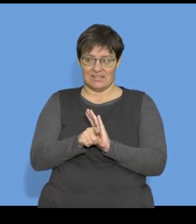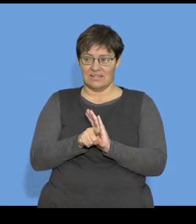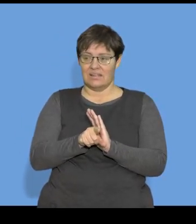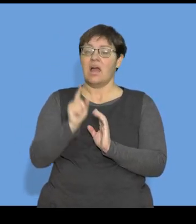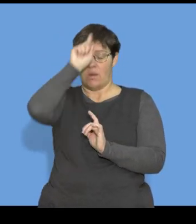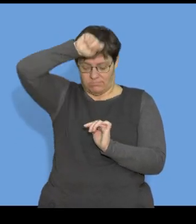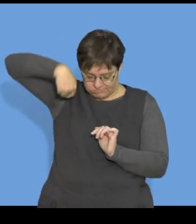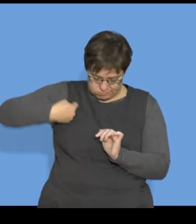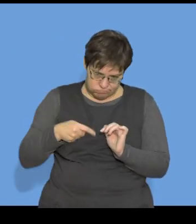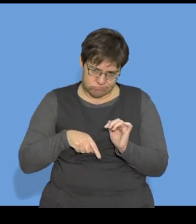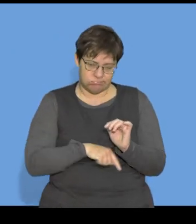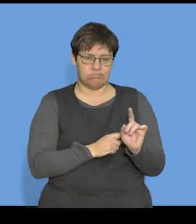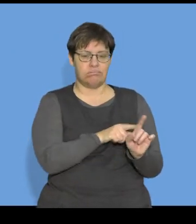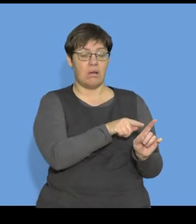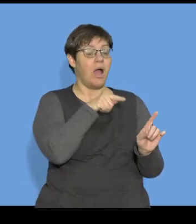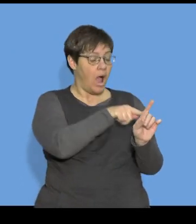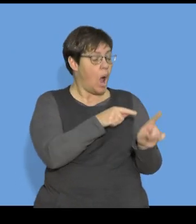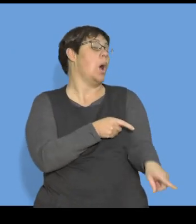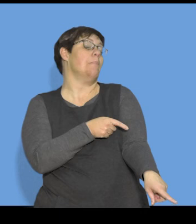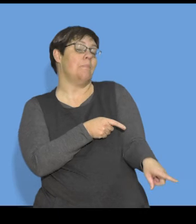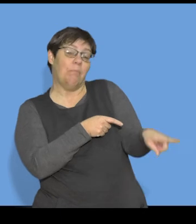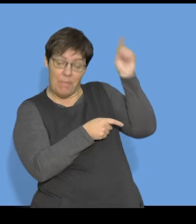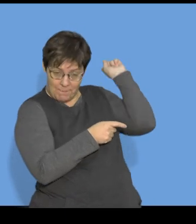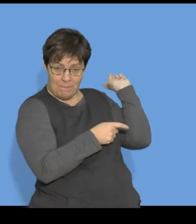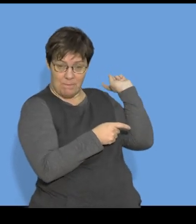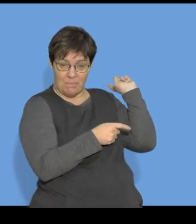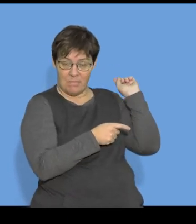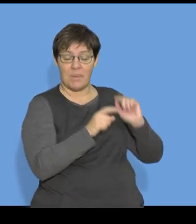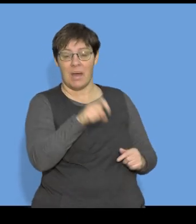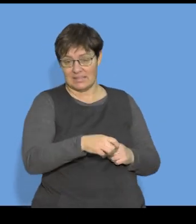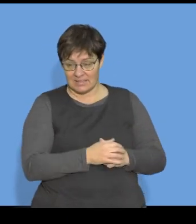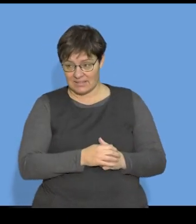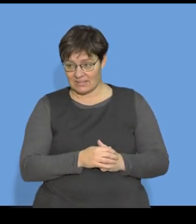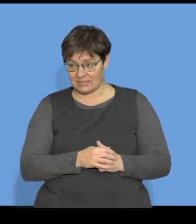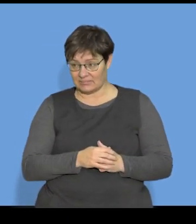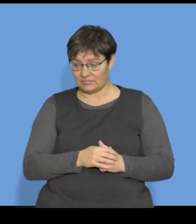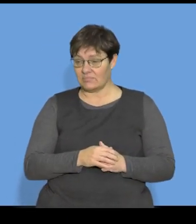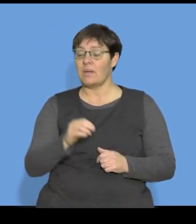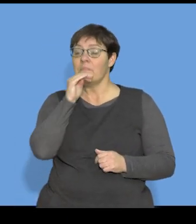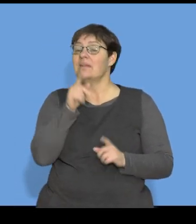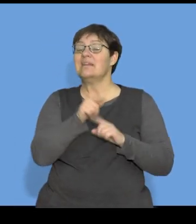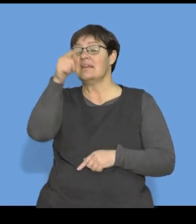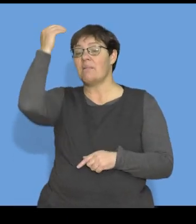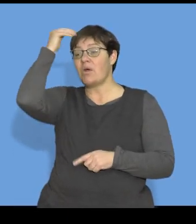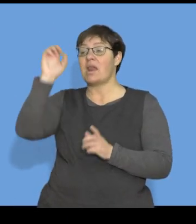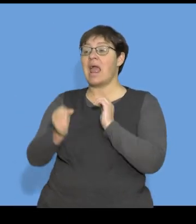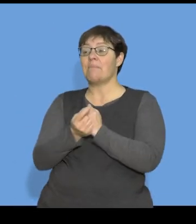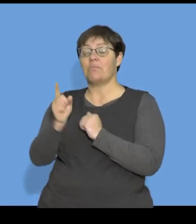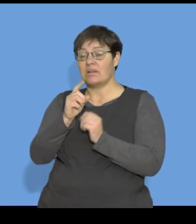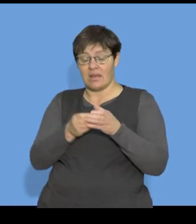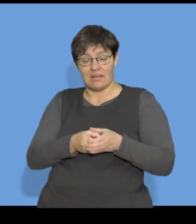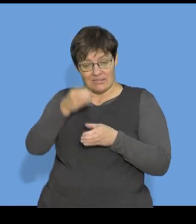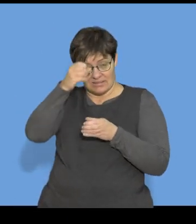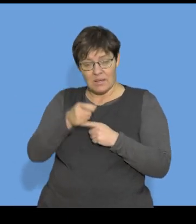be able to be carried by the neuron to the spinal cord. Then, what is going to happen there?